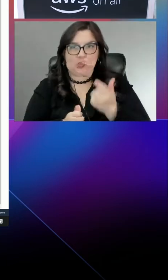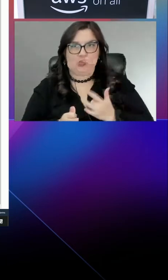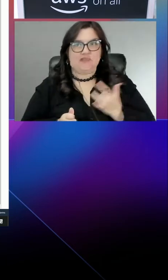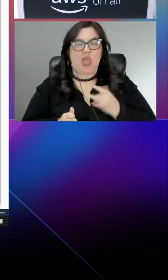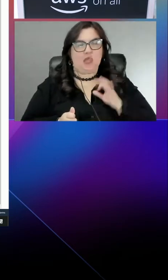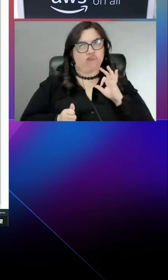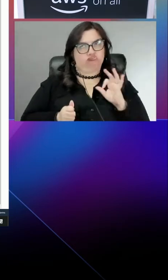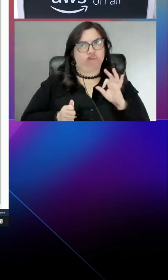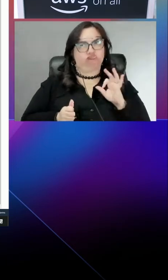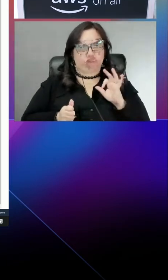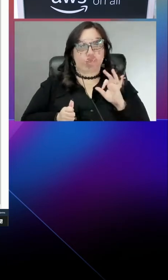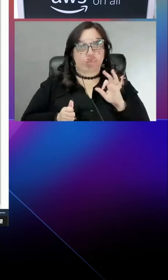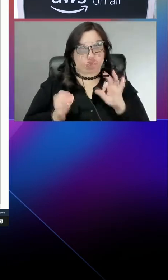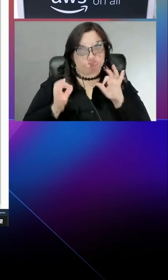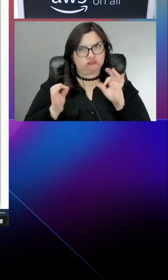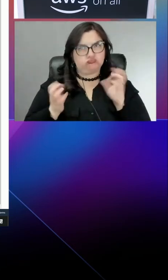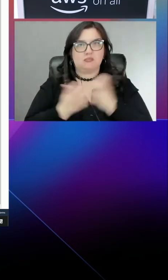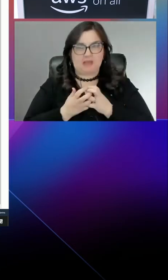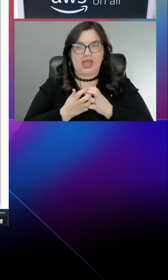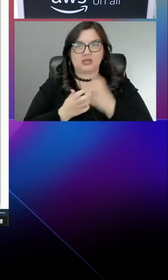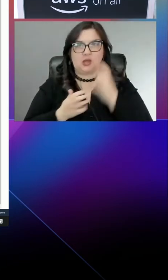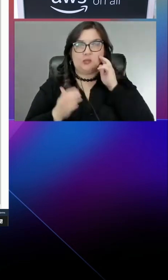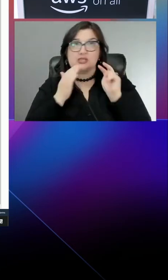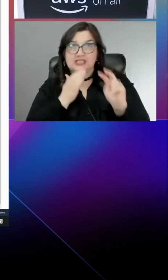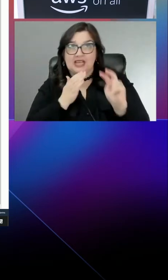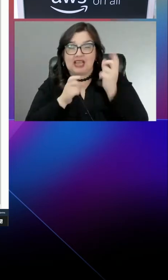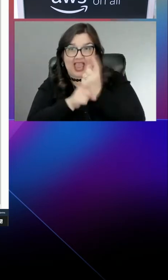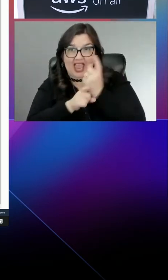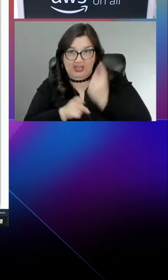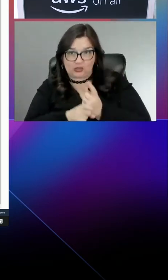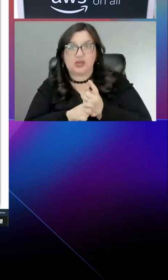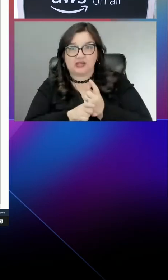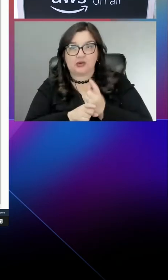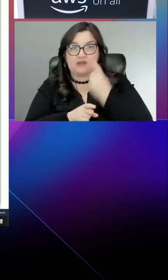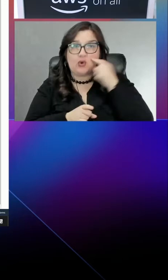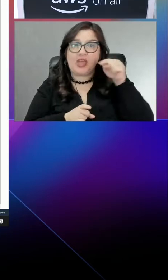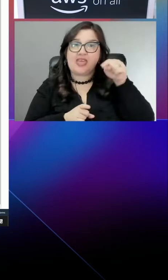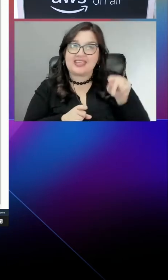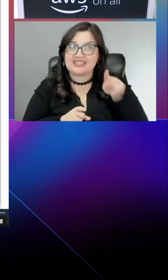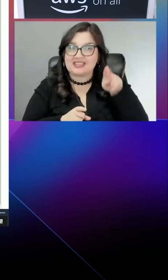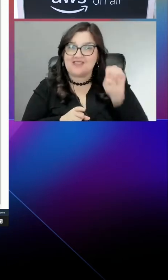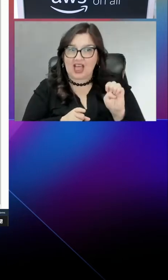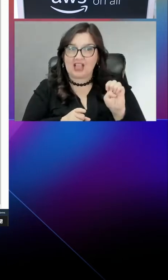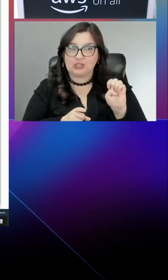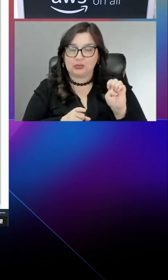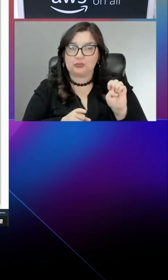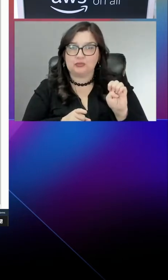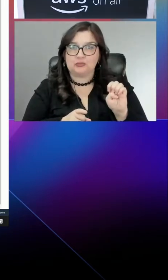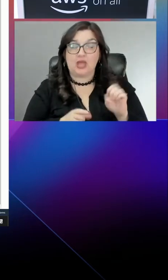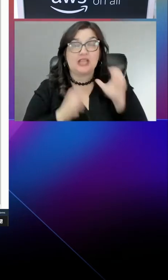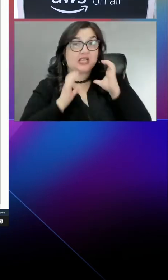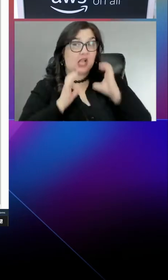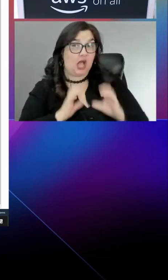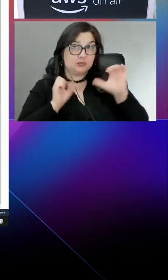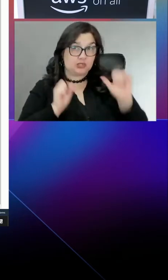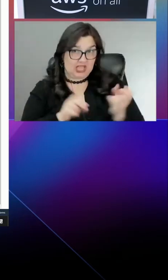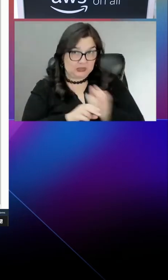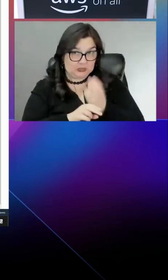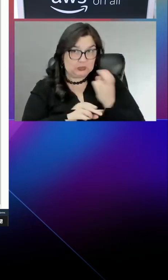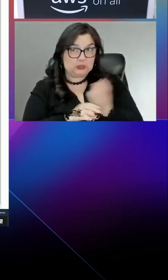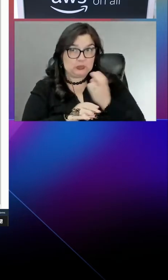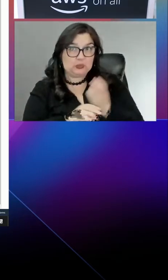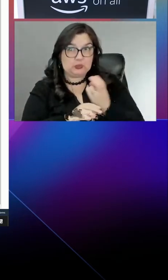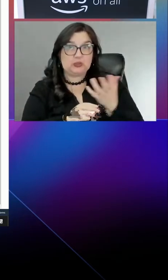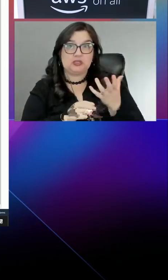at predicting or how accurate we are in predicting this values. Cool. And customers can use that to, either do a human